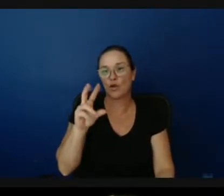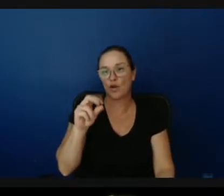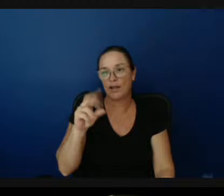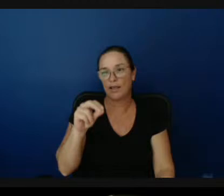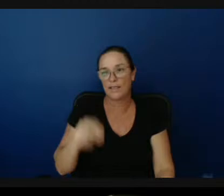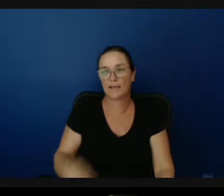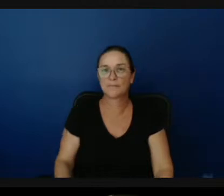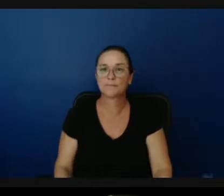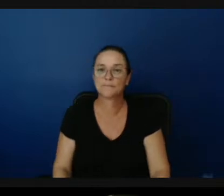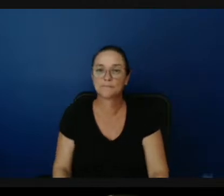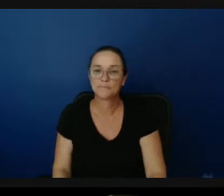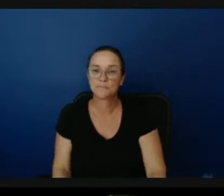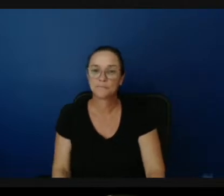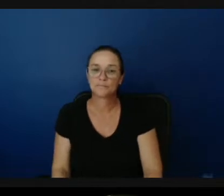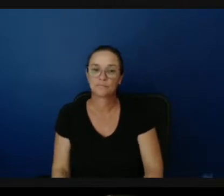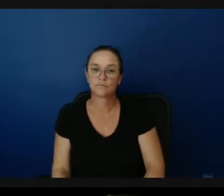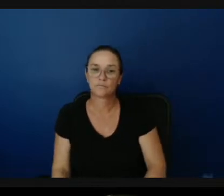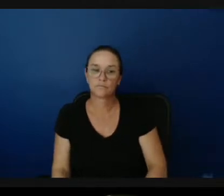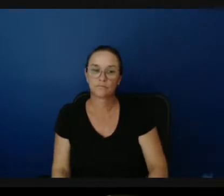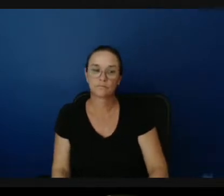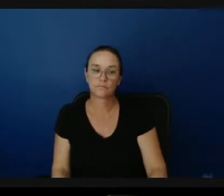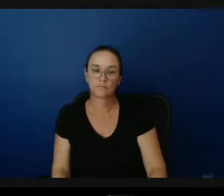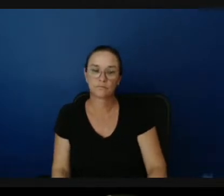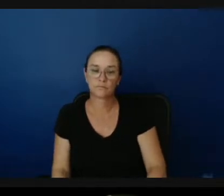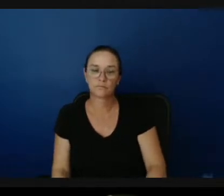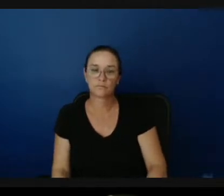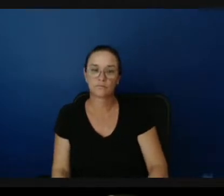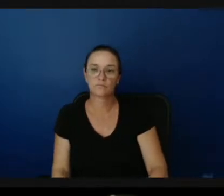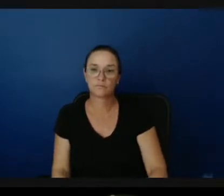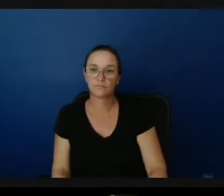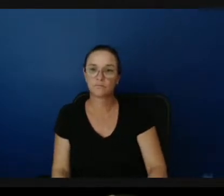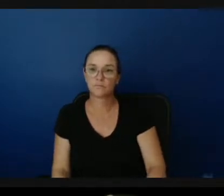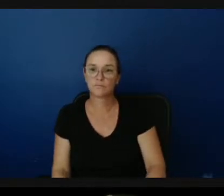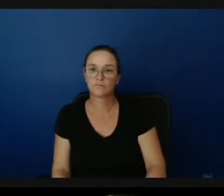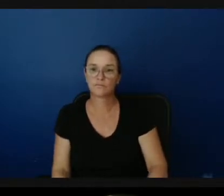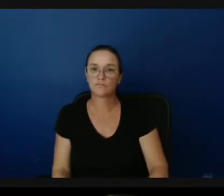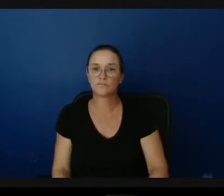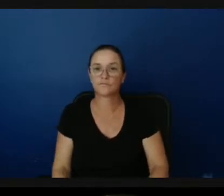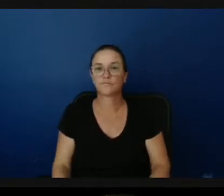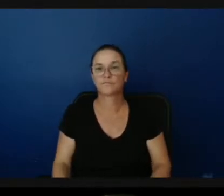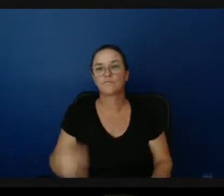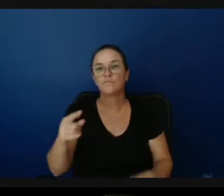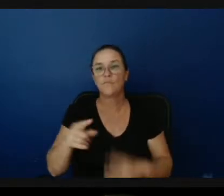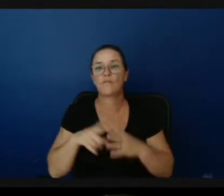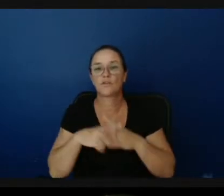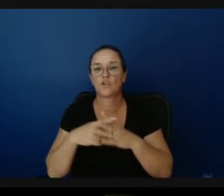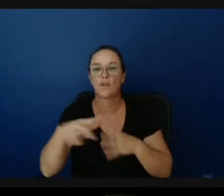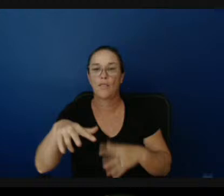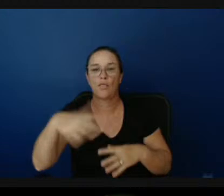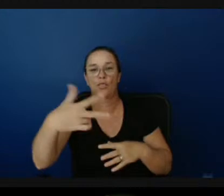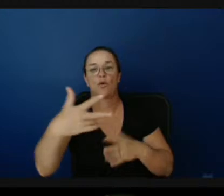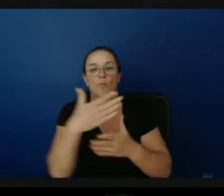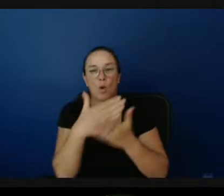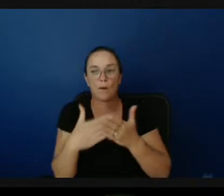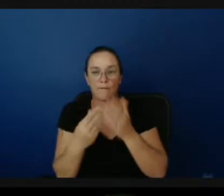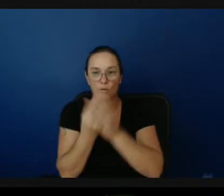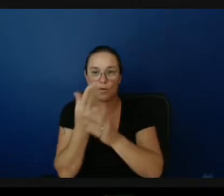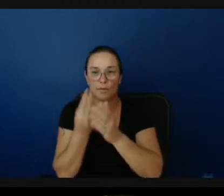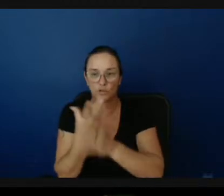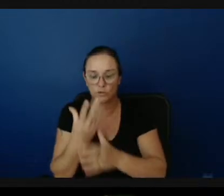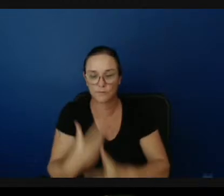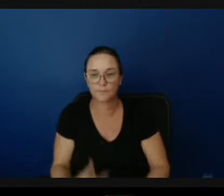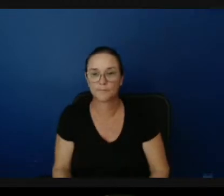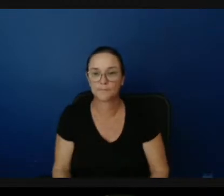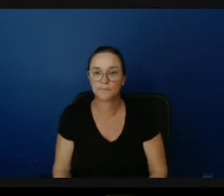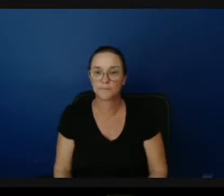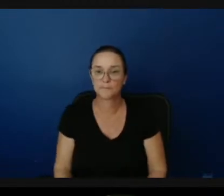nicely at this point, and we're into the third phase or third episode of the eruption. And